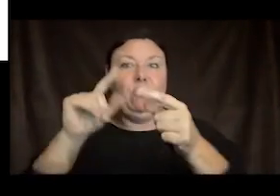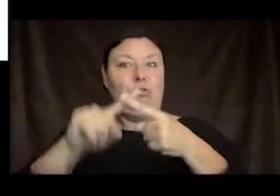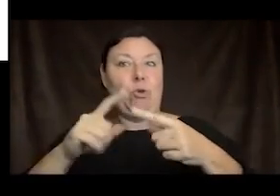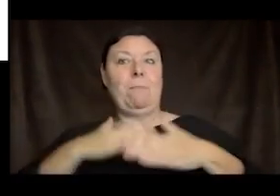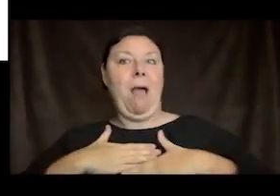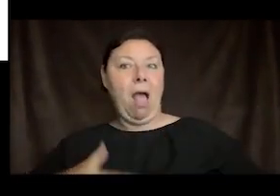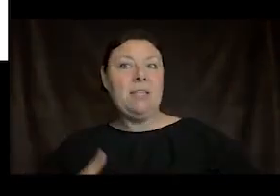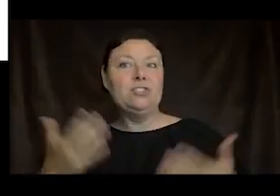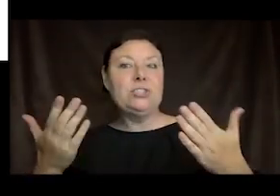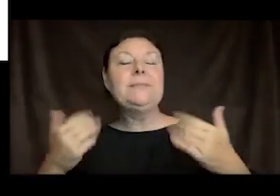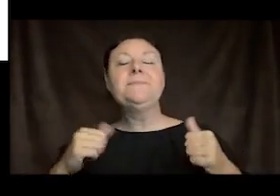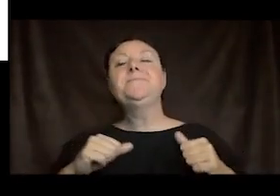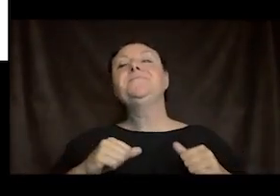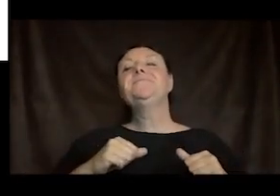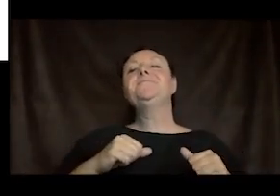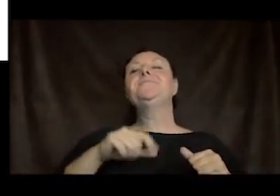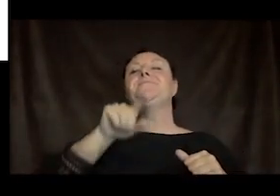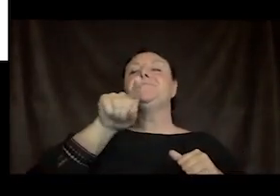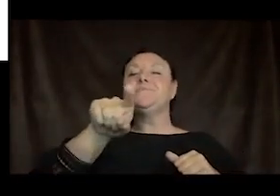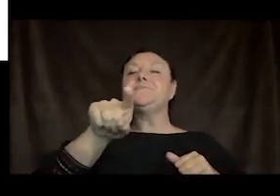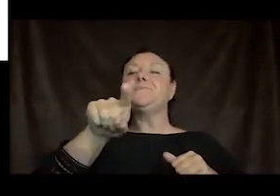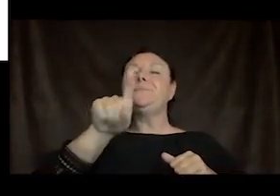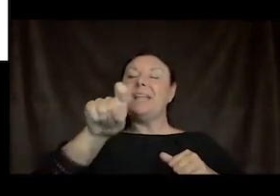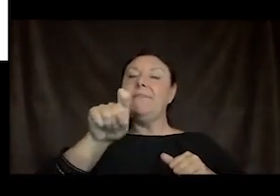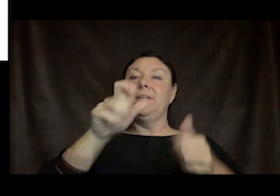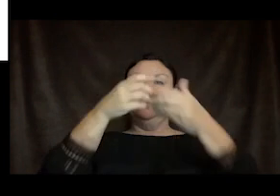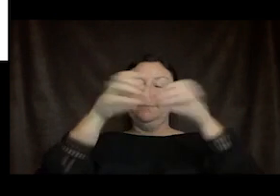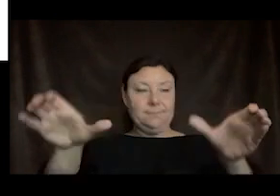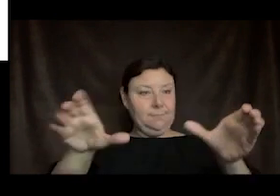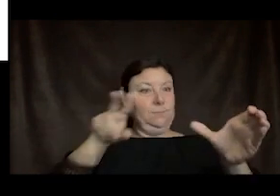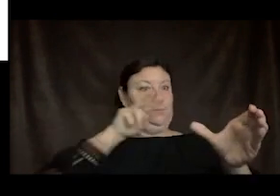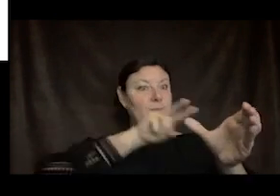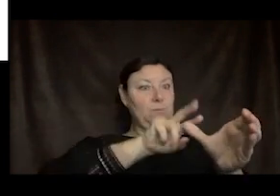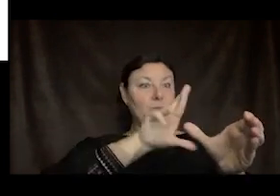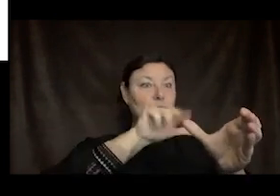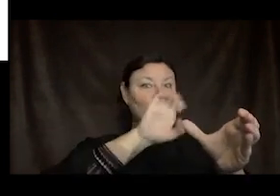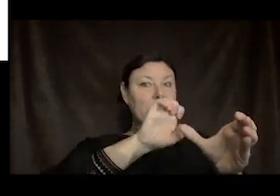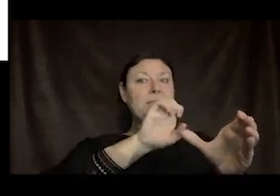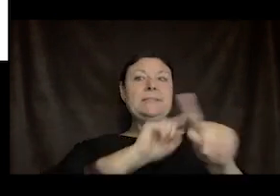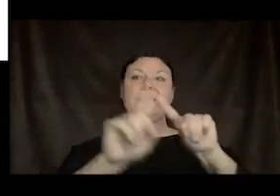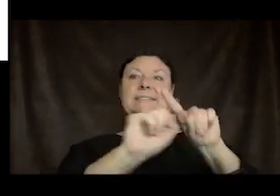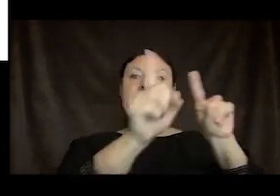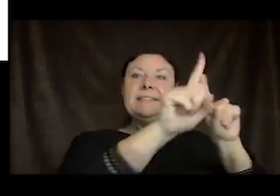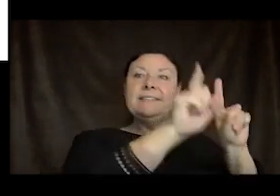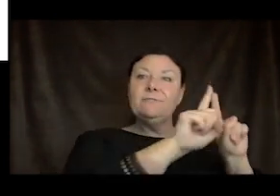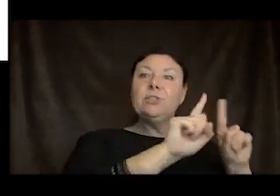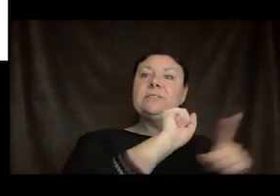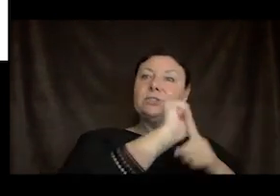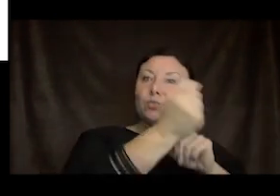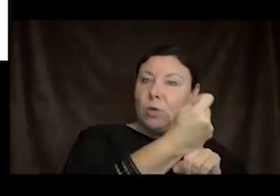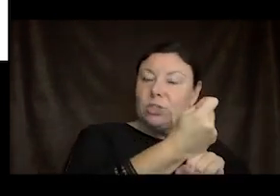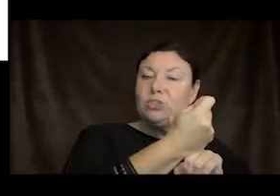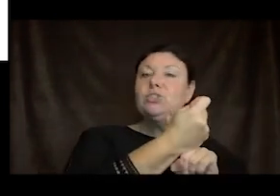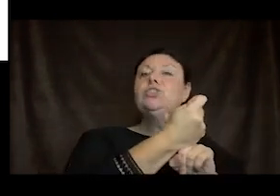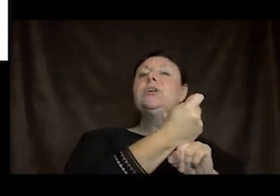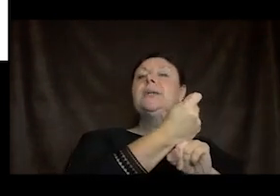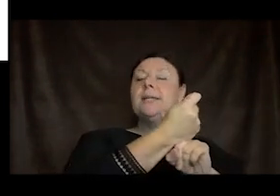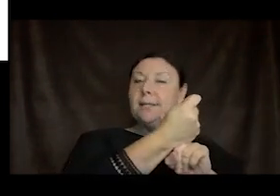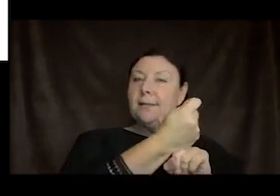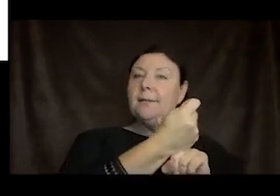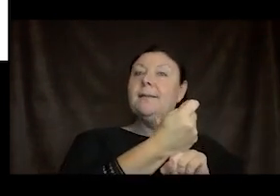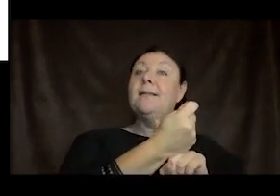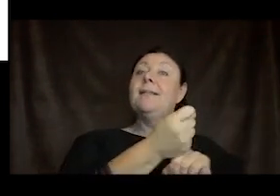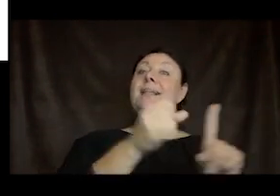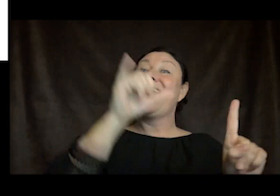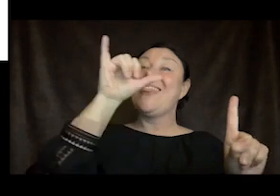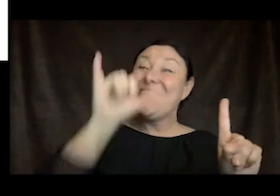to look at race within its different contexts and the different circumstances that presents itself, then that's